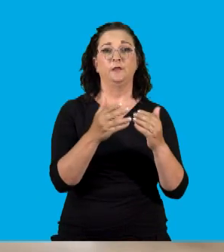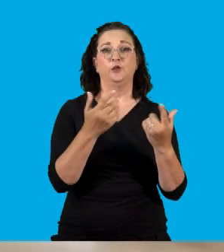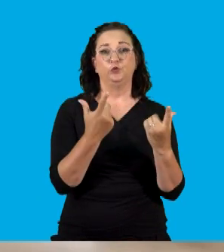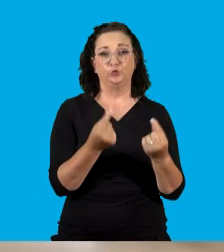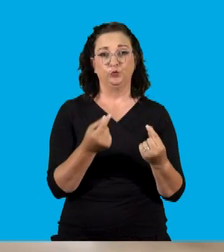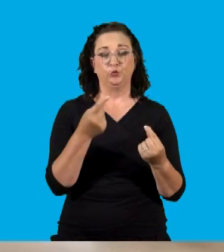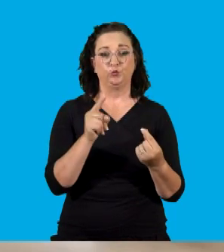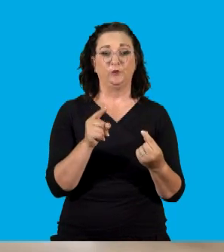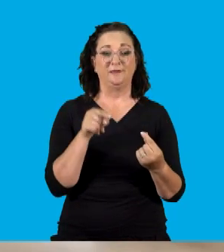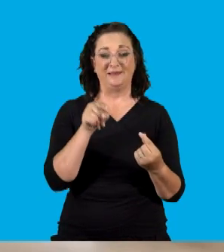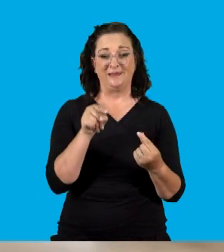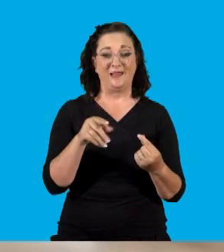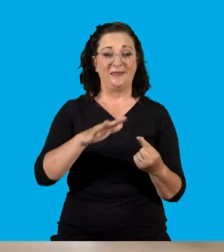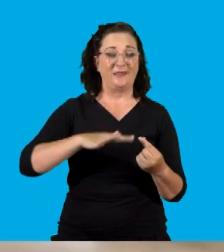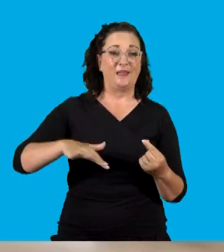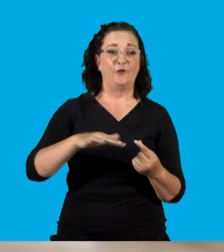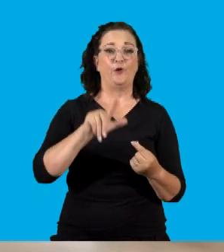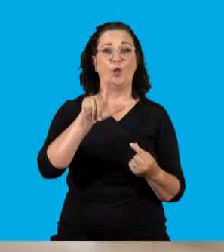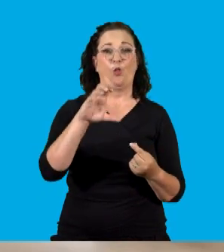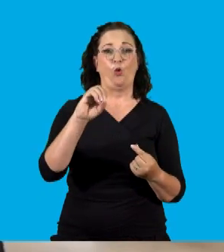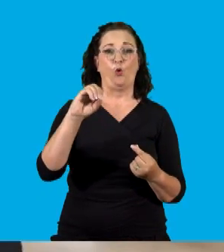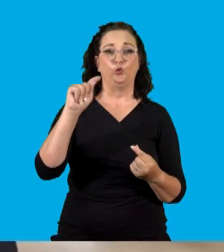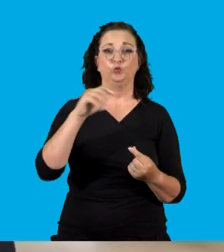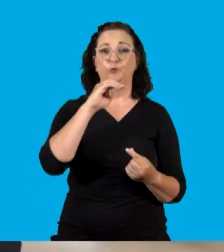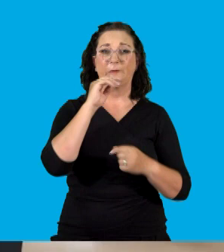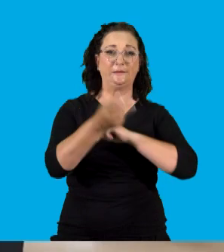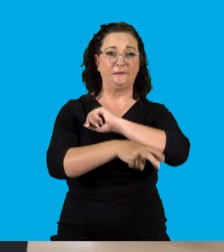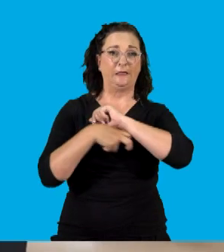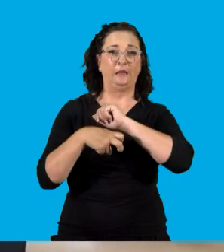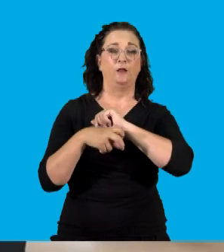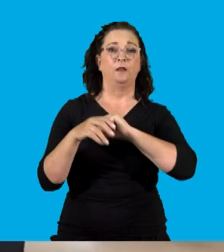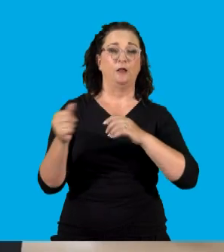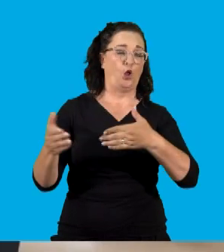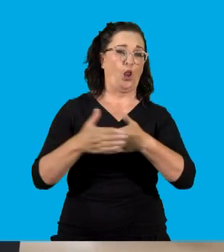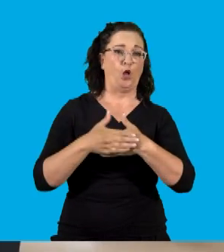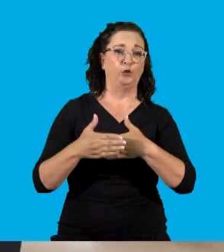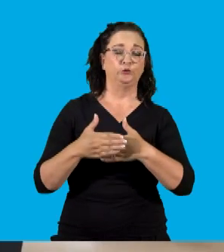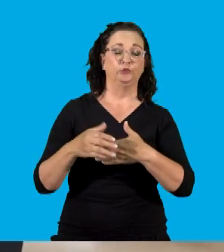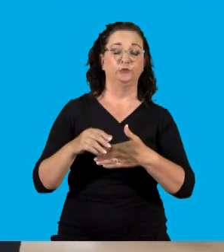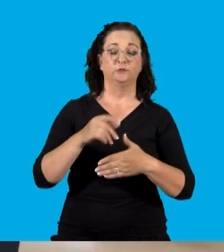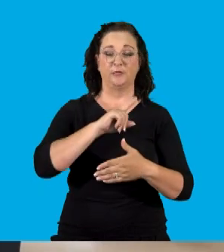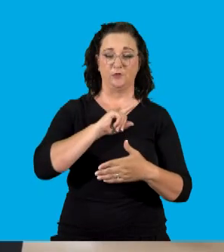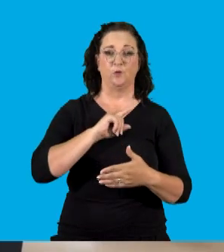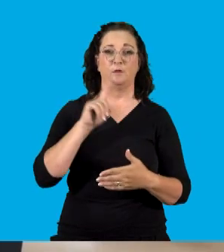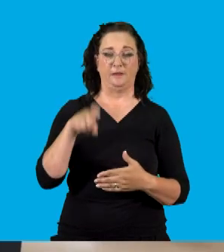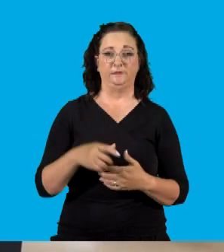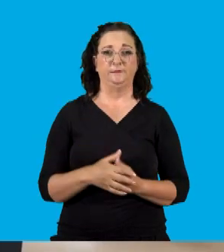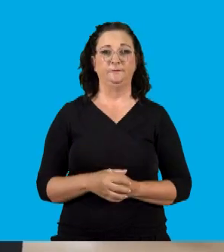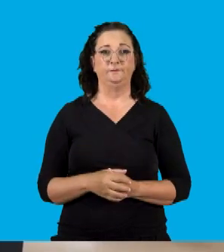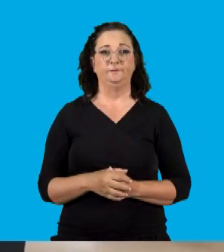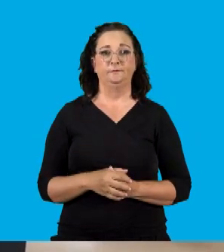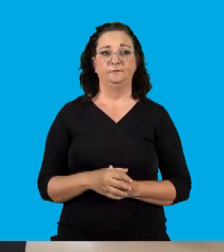members might decide to do what? To loot in that particular business. So they may be forced to do what? To close and not